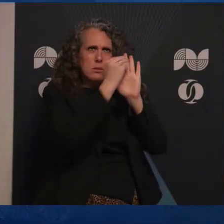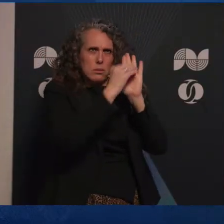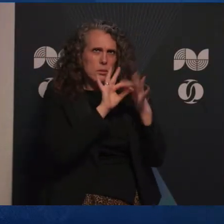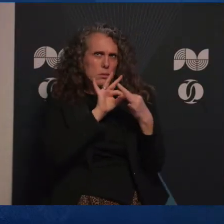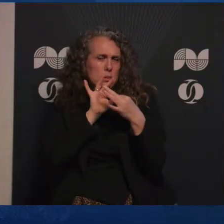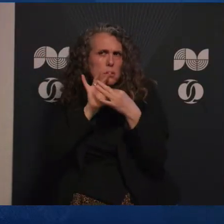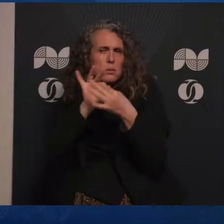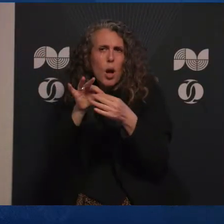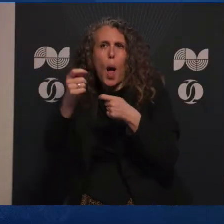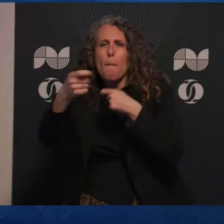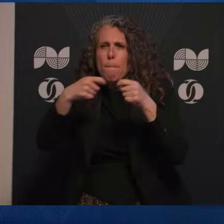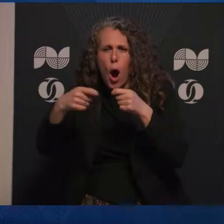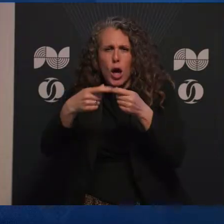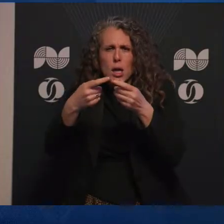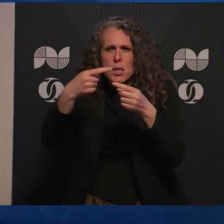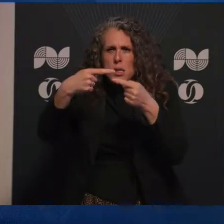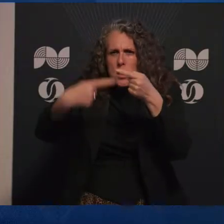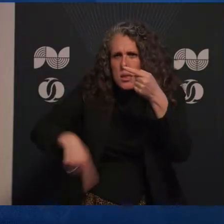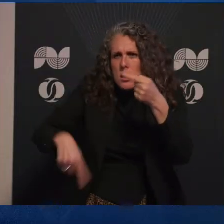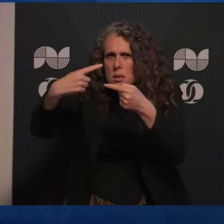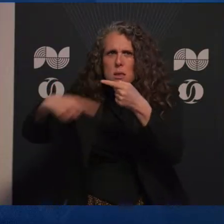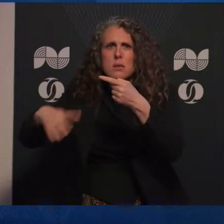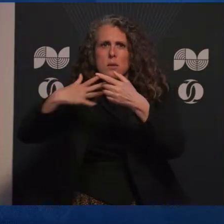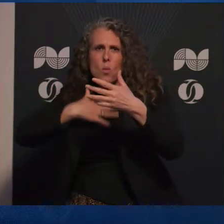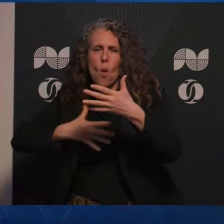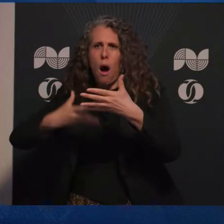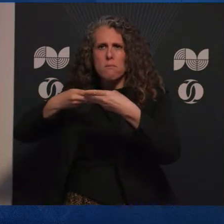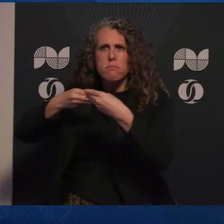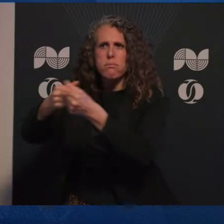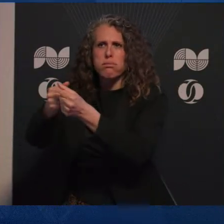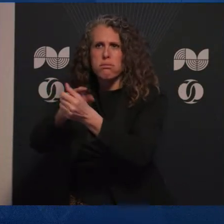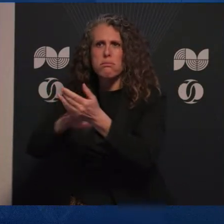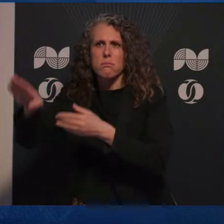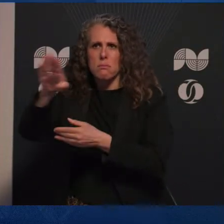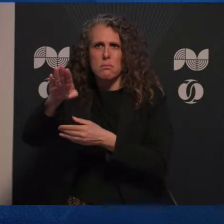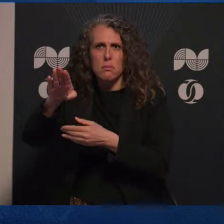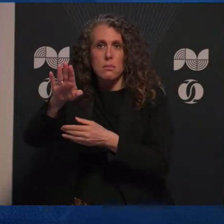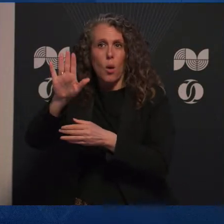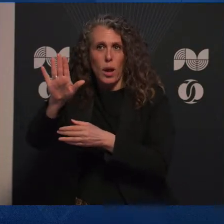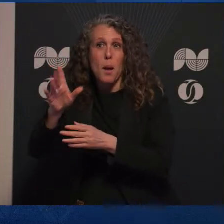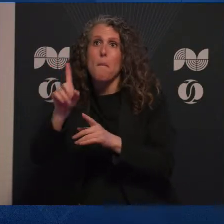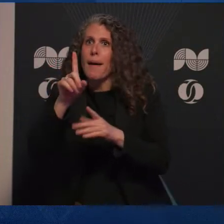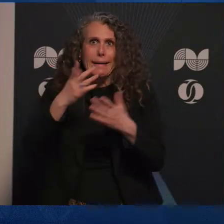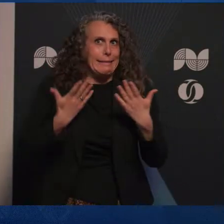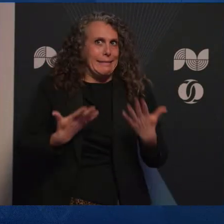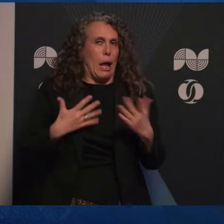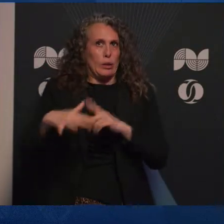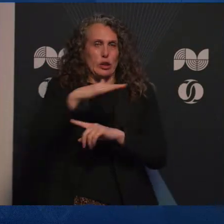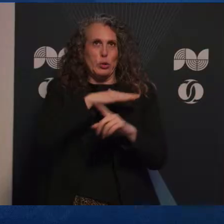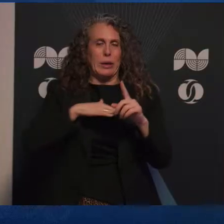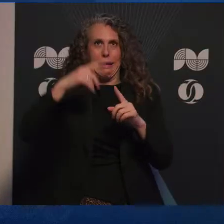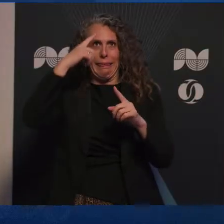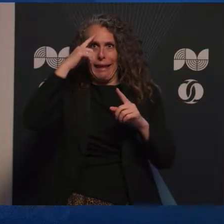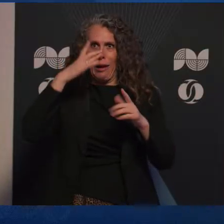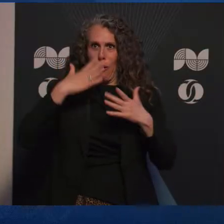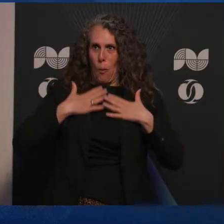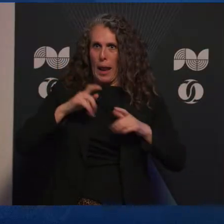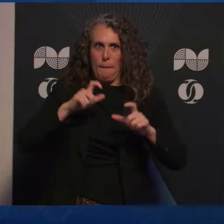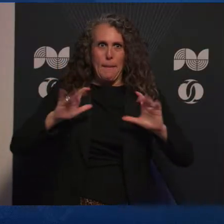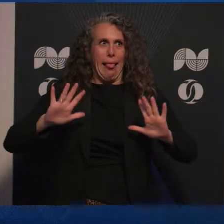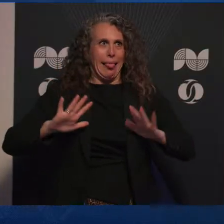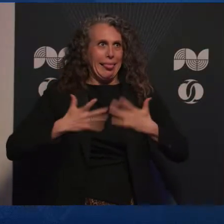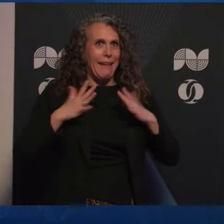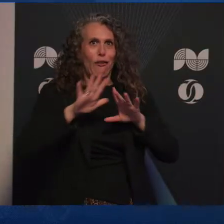faster. Now we have a completely different angle, national security, right? This is about safety.